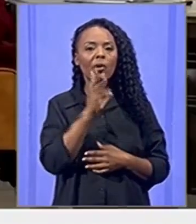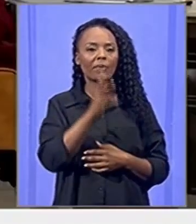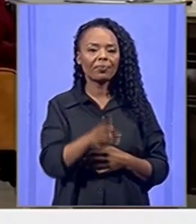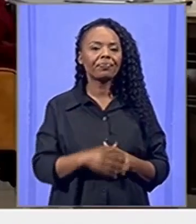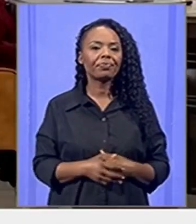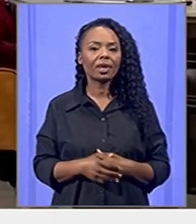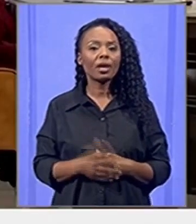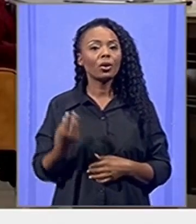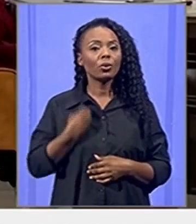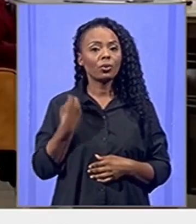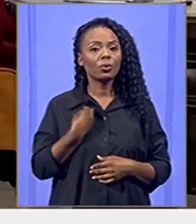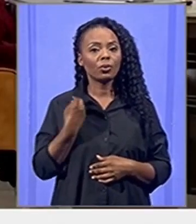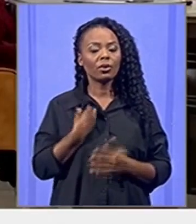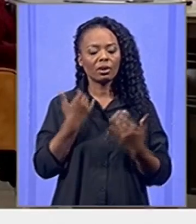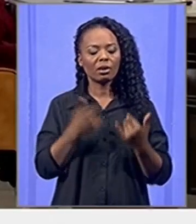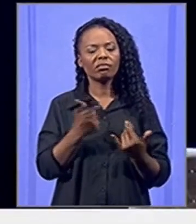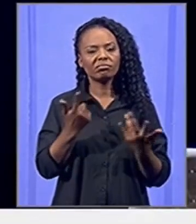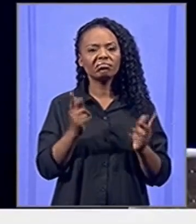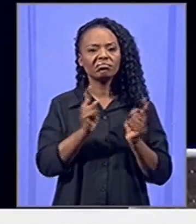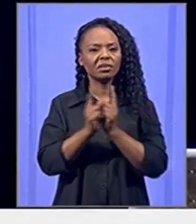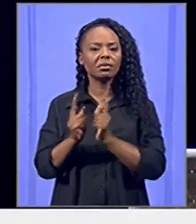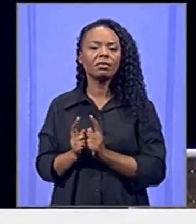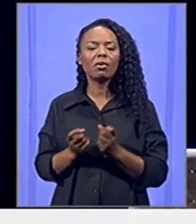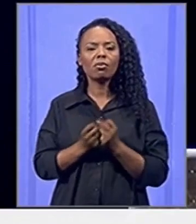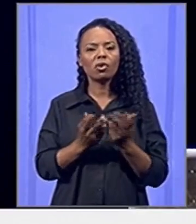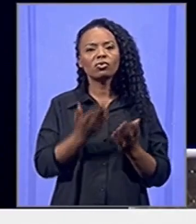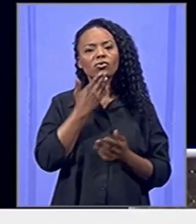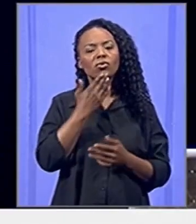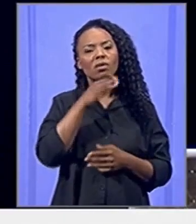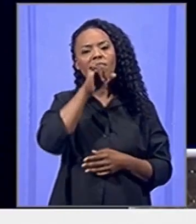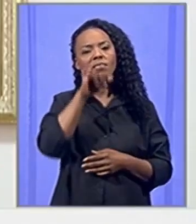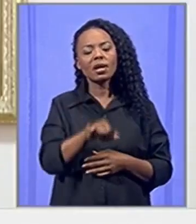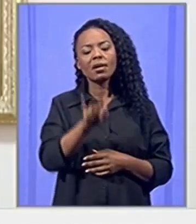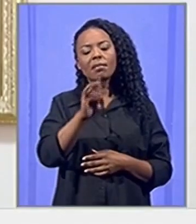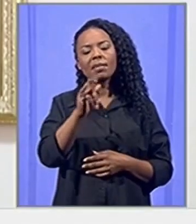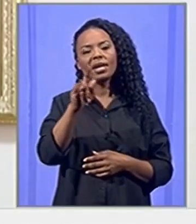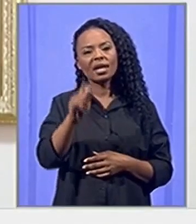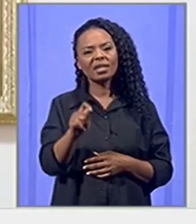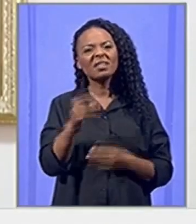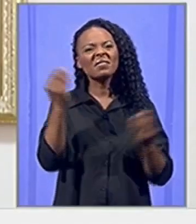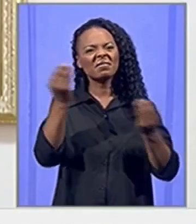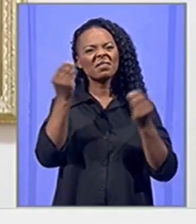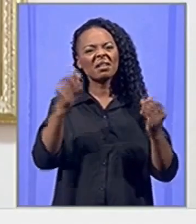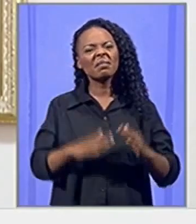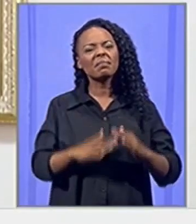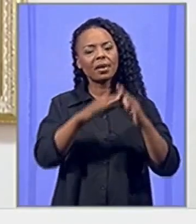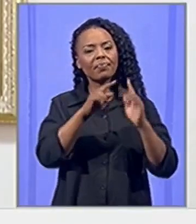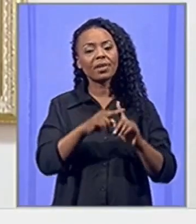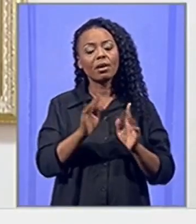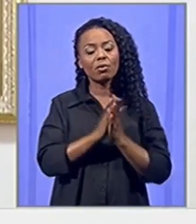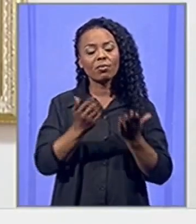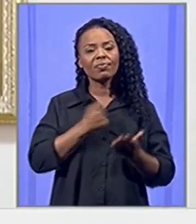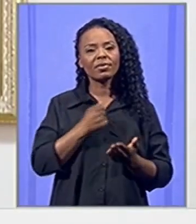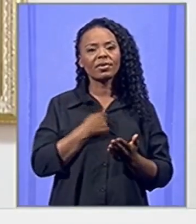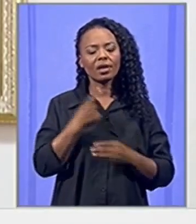Batjha ba buisane le dinaledi tsa bona, mme Bernard Parker ebile e mong wa bona. So my book is more about inspiration.